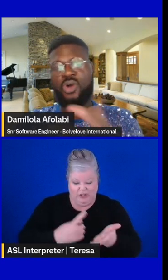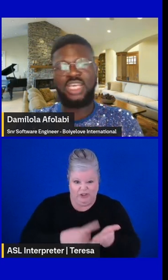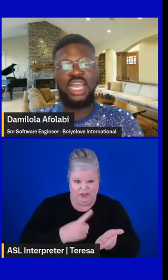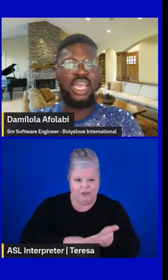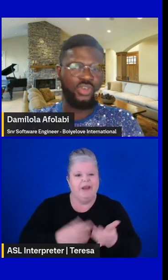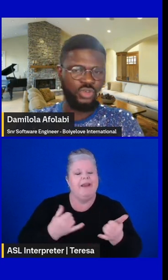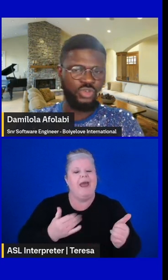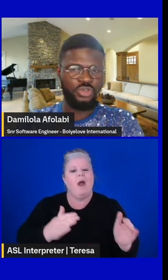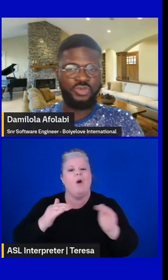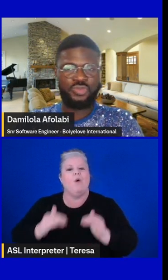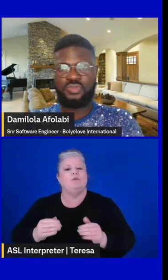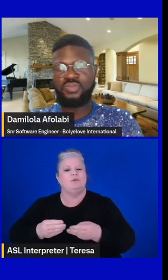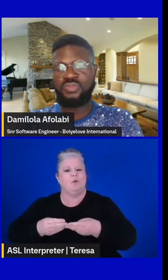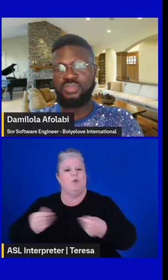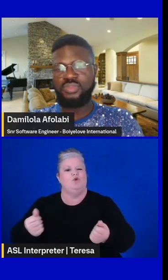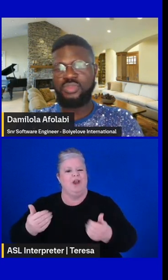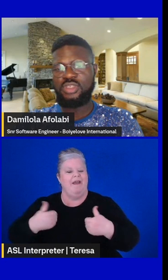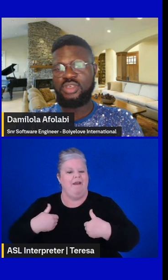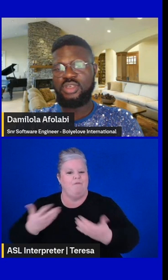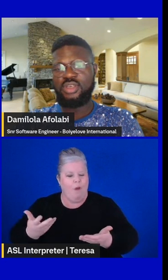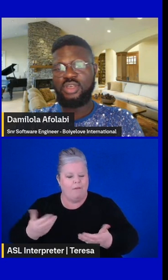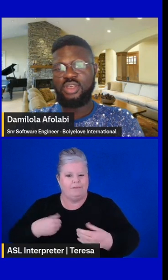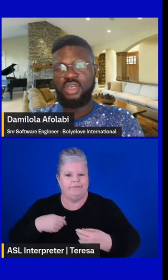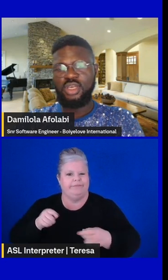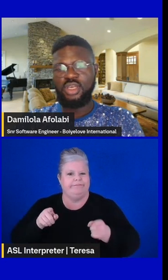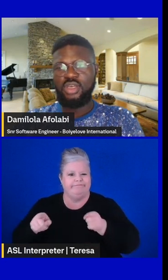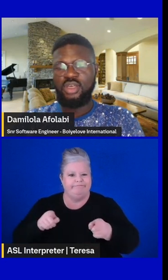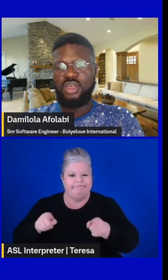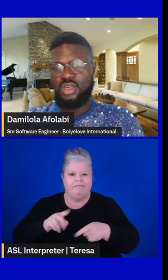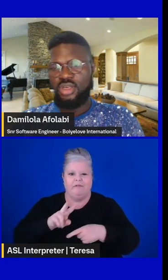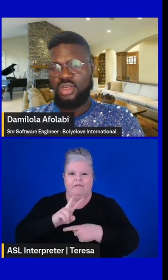HashiCorp Vault and Consul.